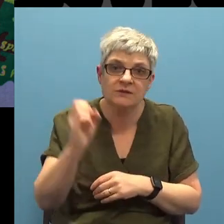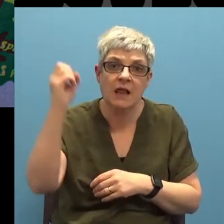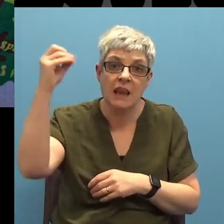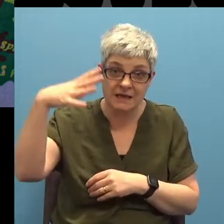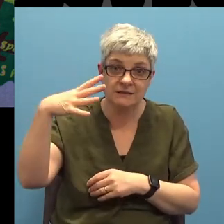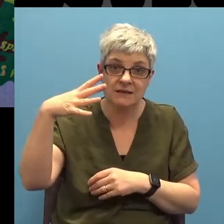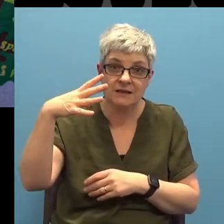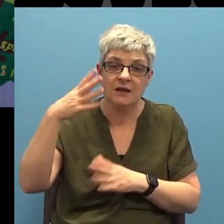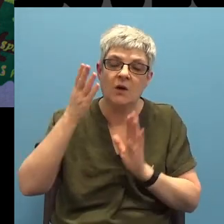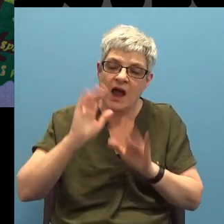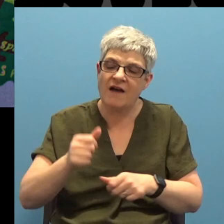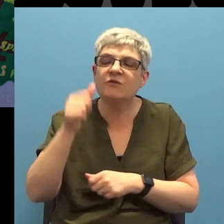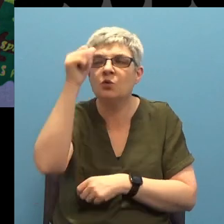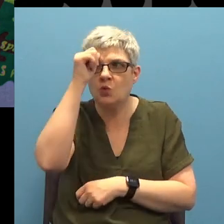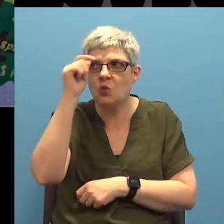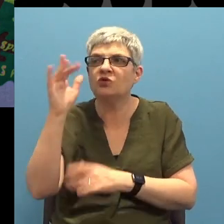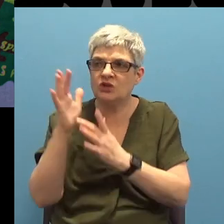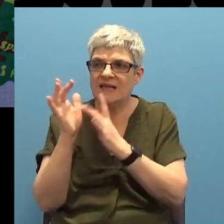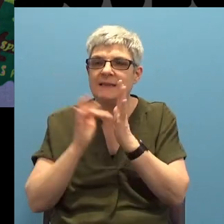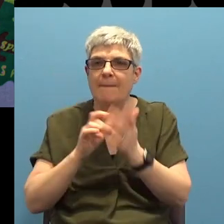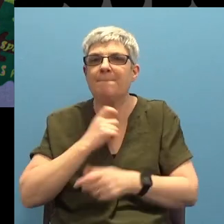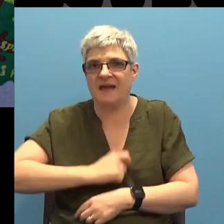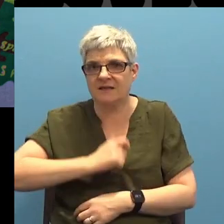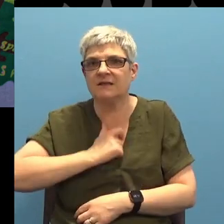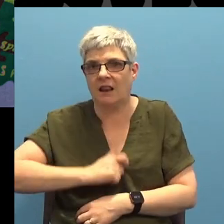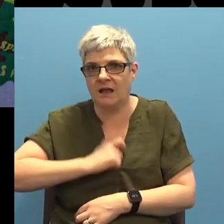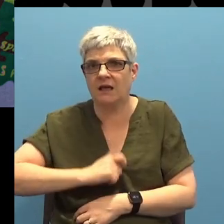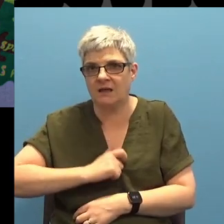then we have to know him personally ourselves.